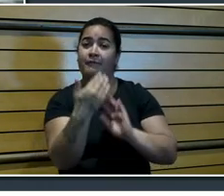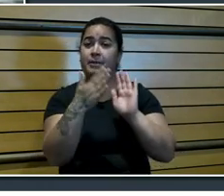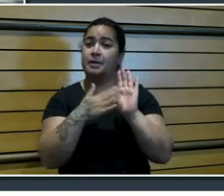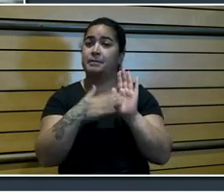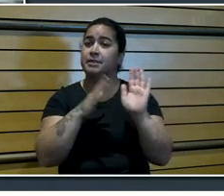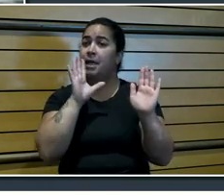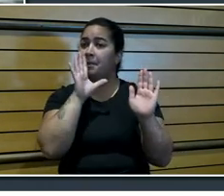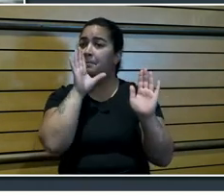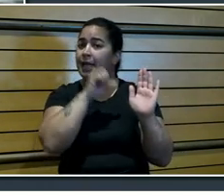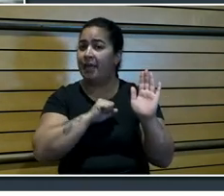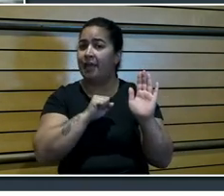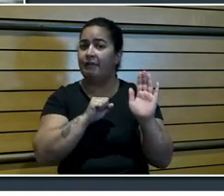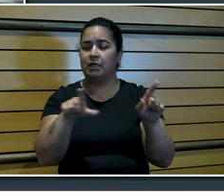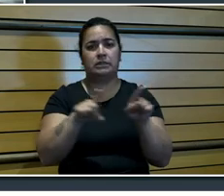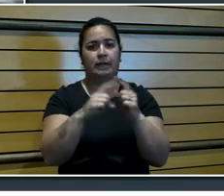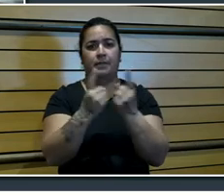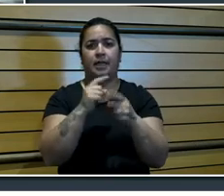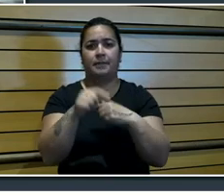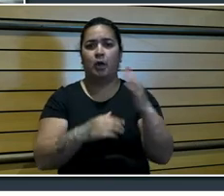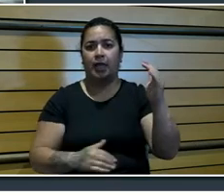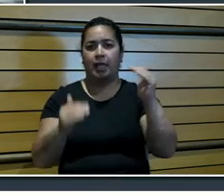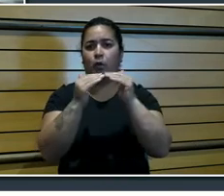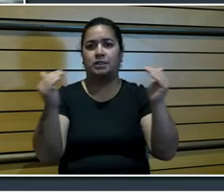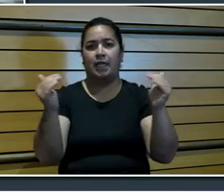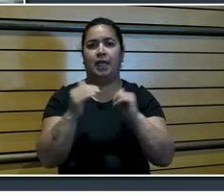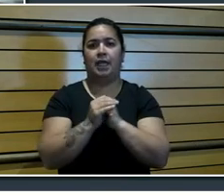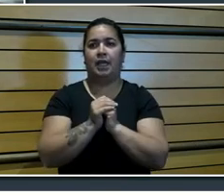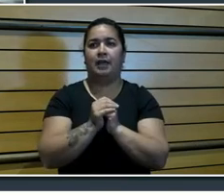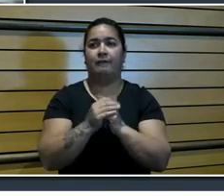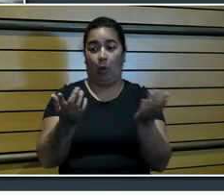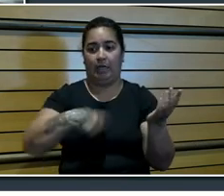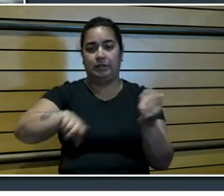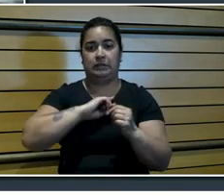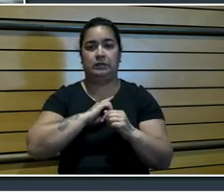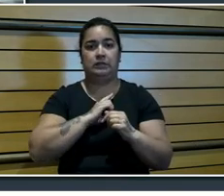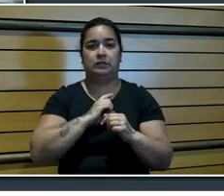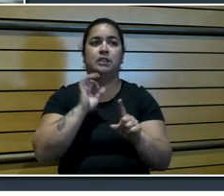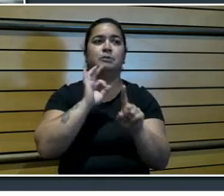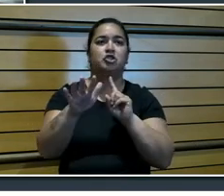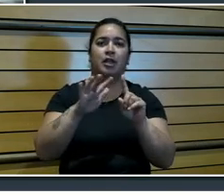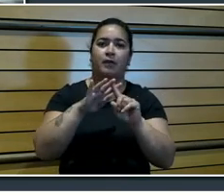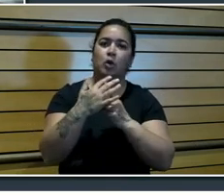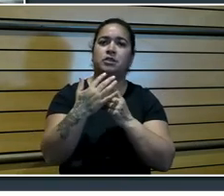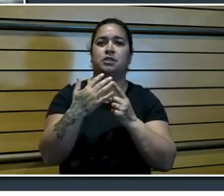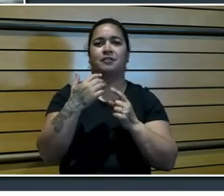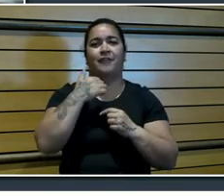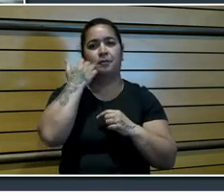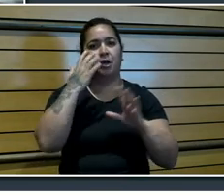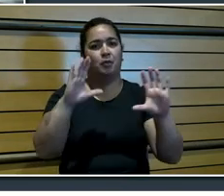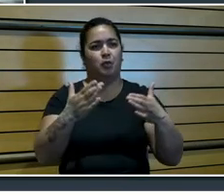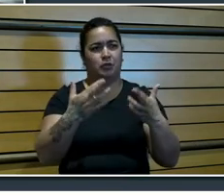believe equity talks about for us, and especially in the context of Māori wards. So hopefully that answers your